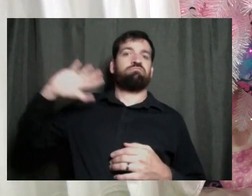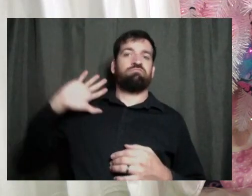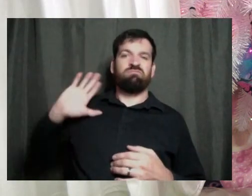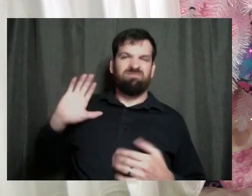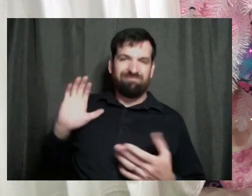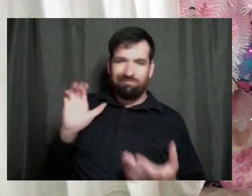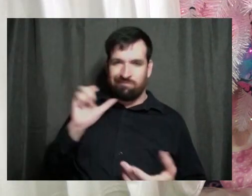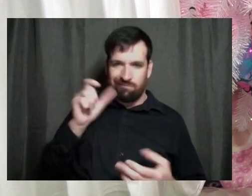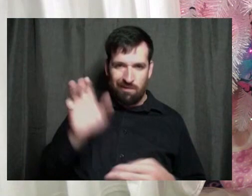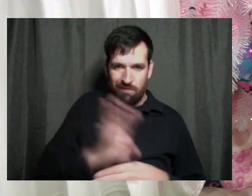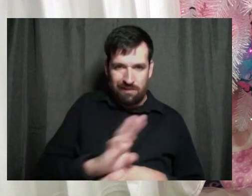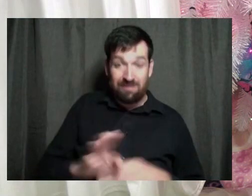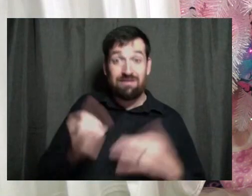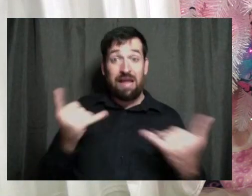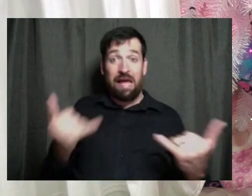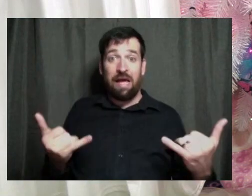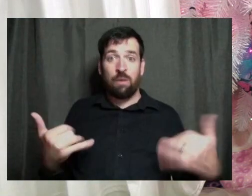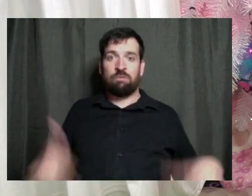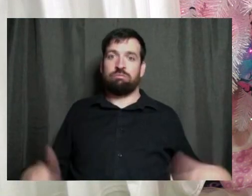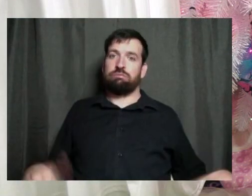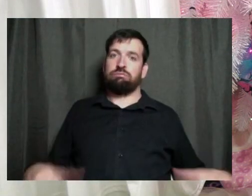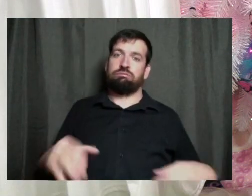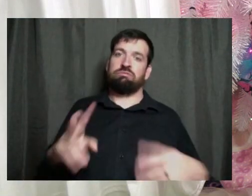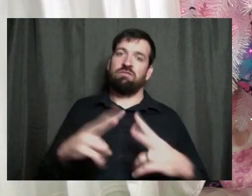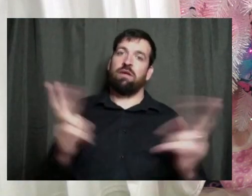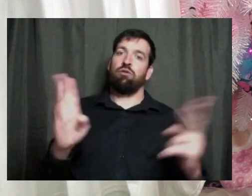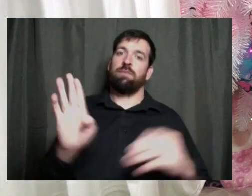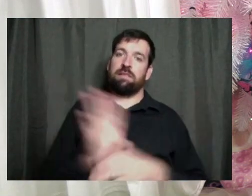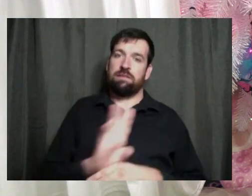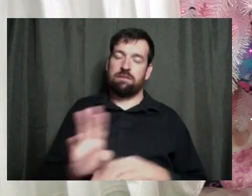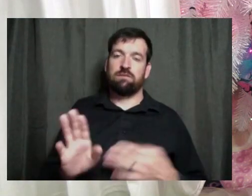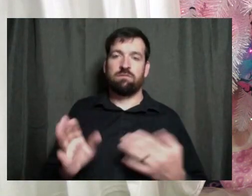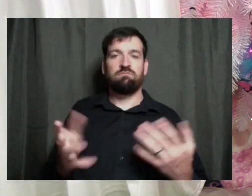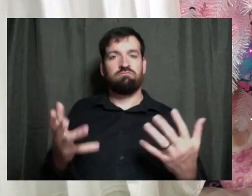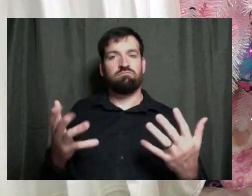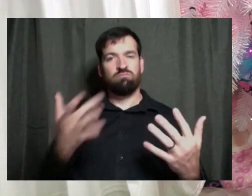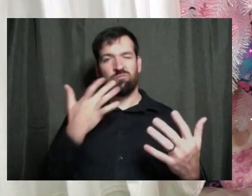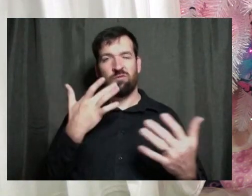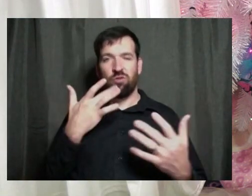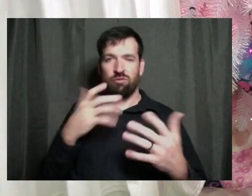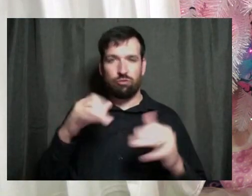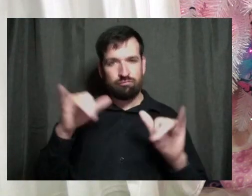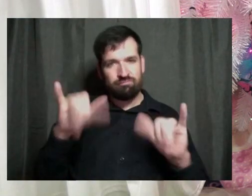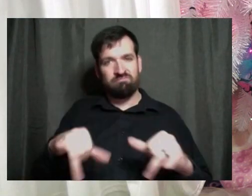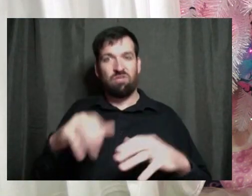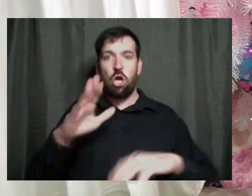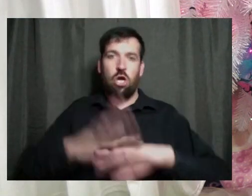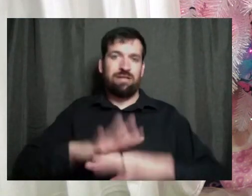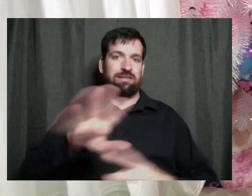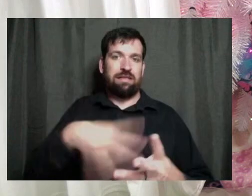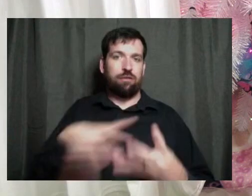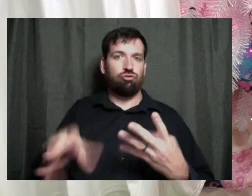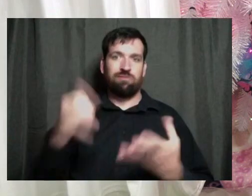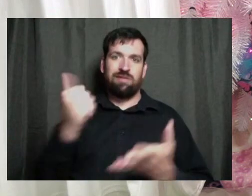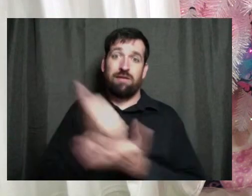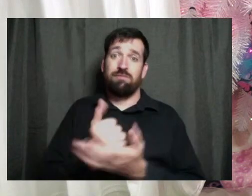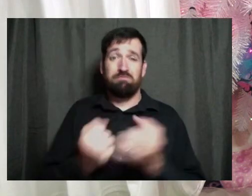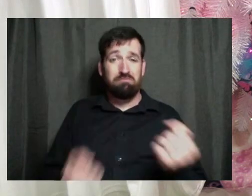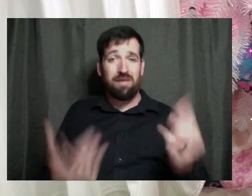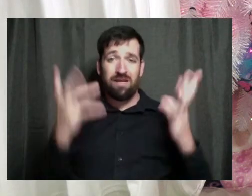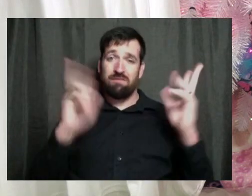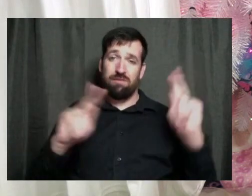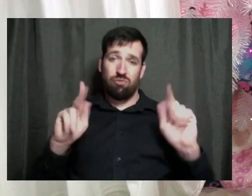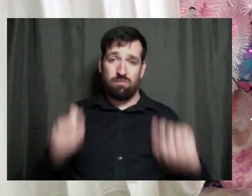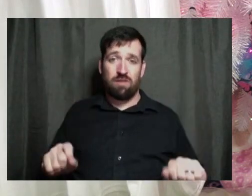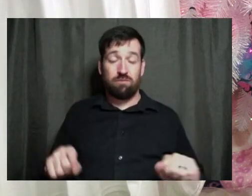we're very busy and we like to stay on schedule, help as many people as we can. So yes, an appointment